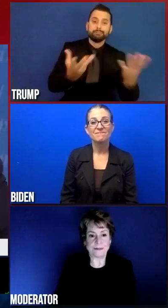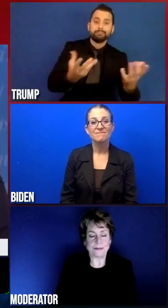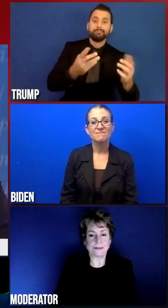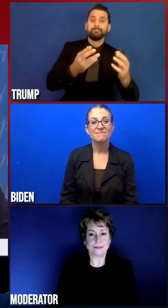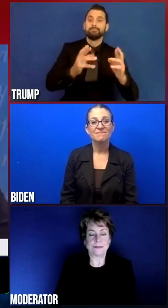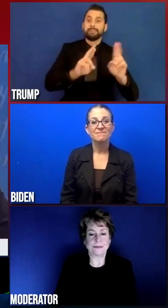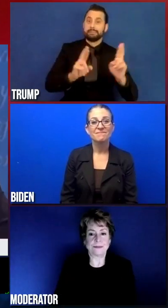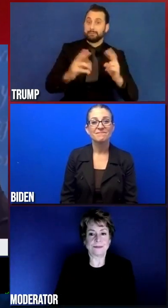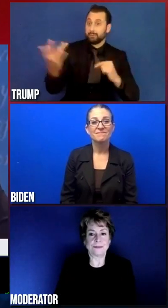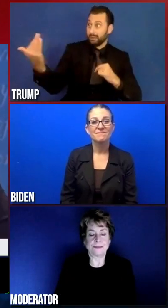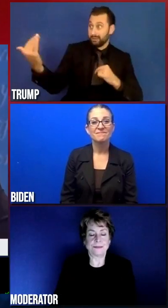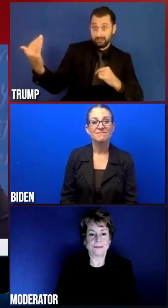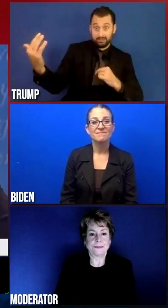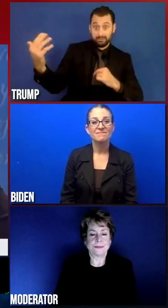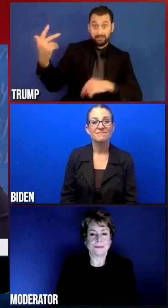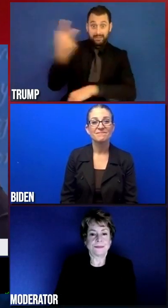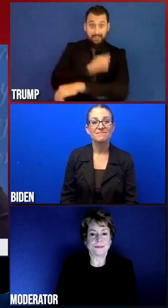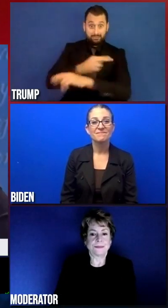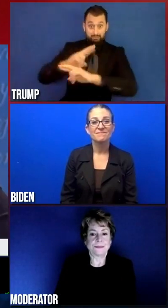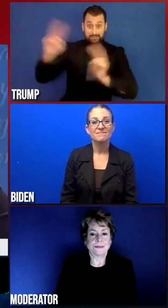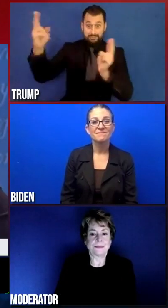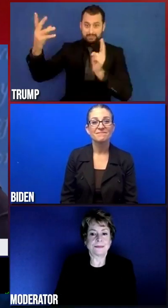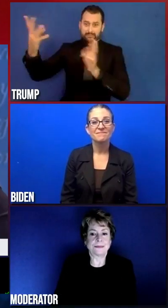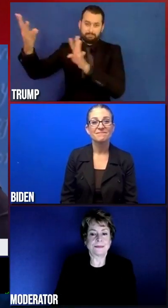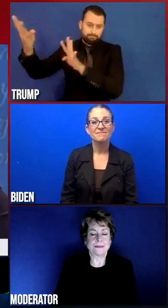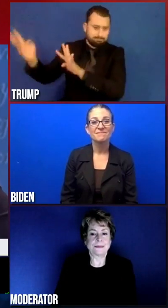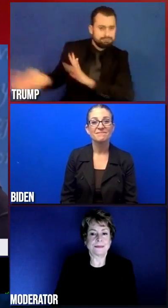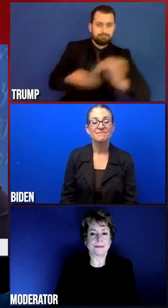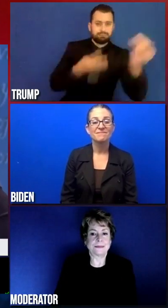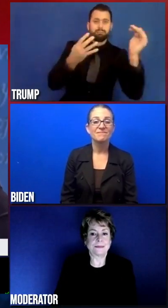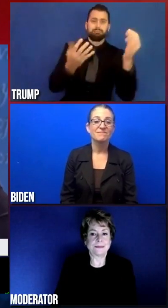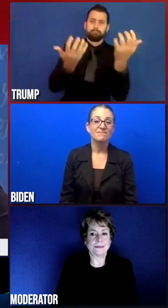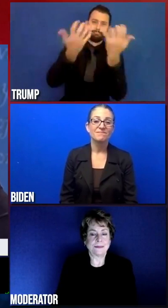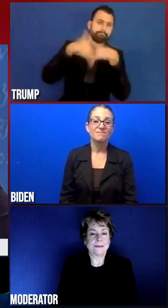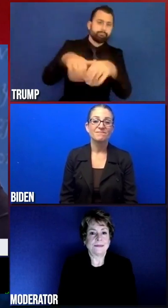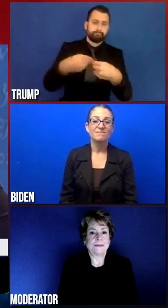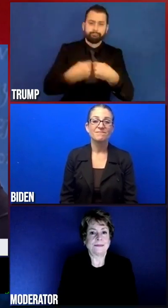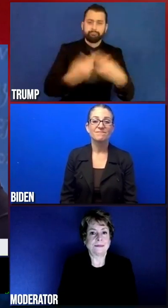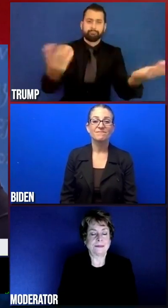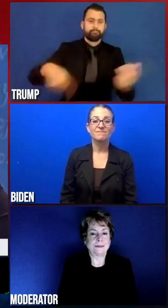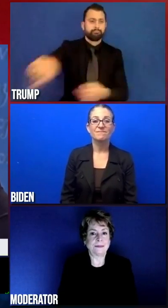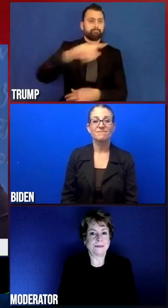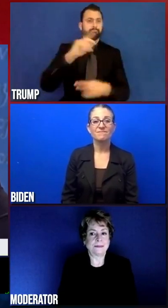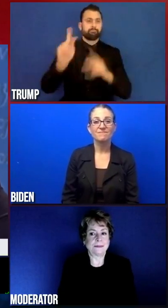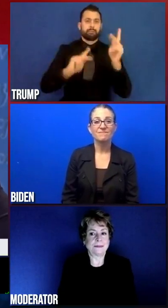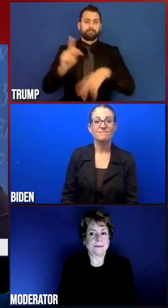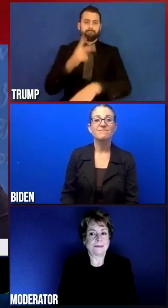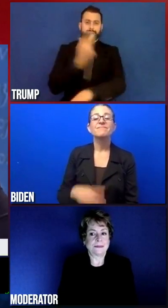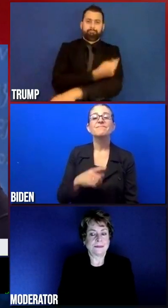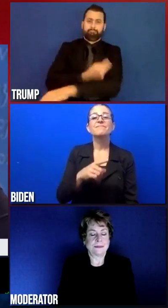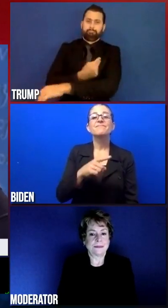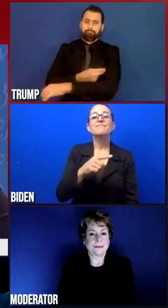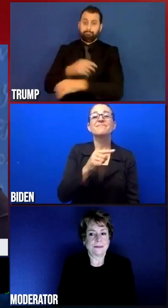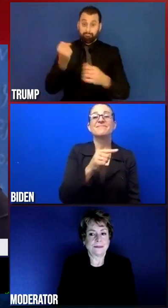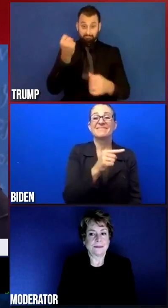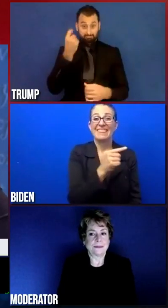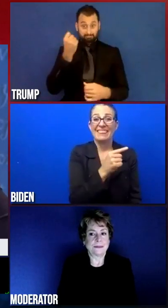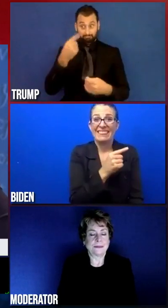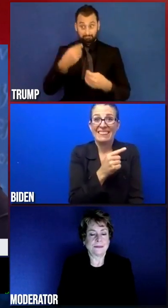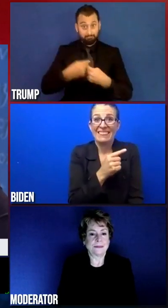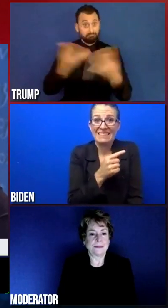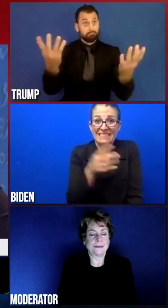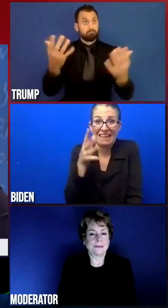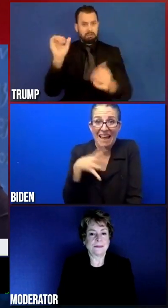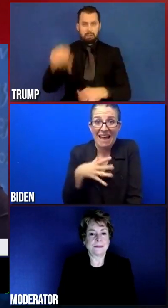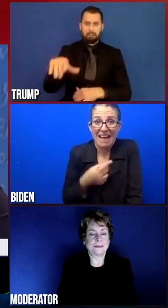soldiers, and they can do 200,000 a day. They're going to be delivering. This is the same man It's who all told set you up. by Easter this would be